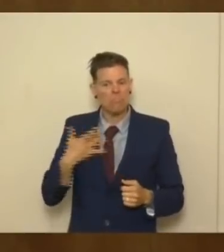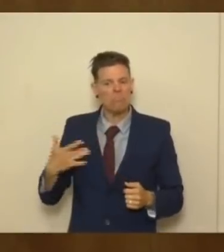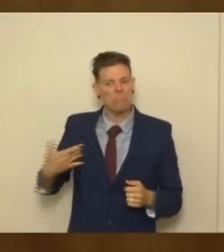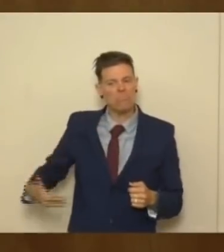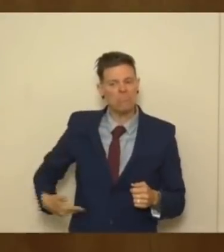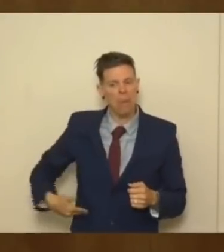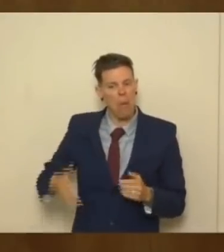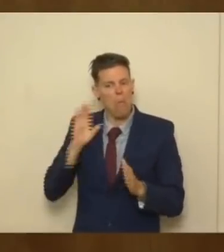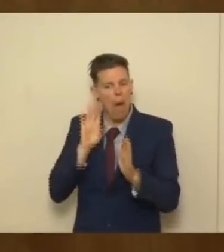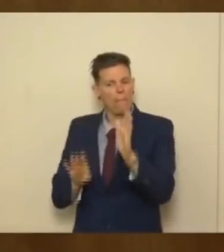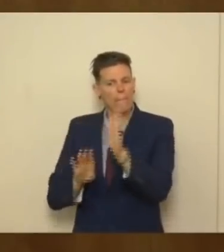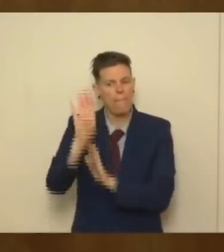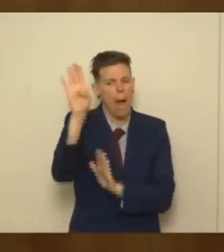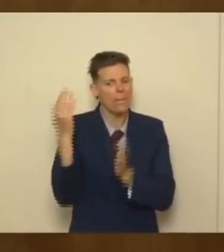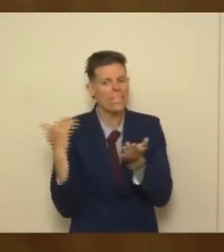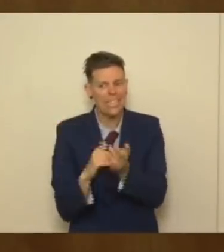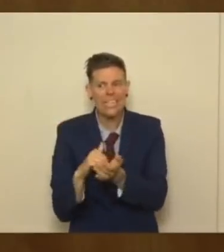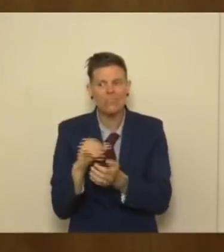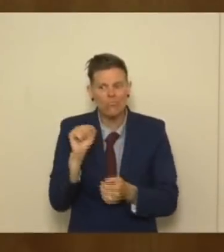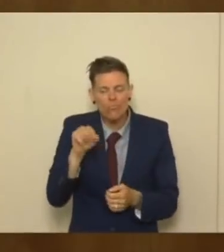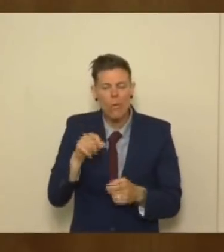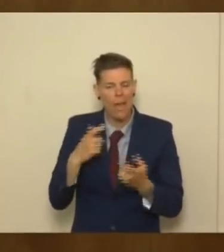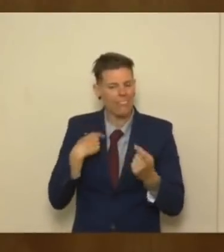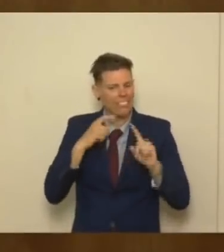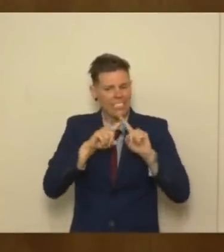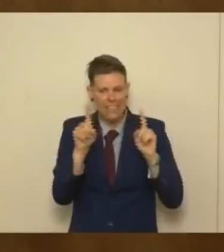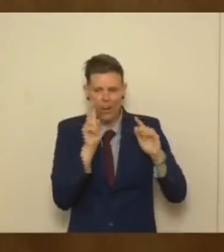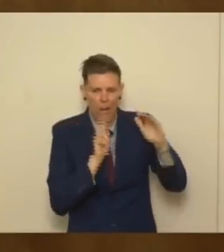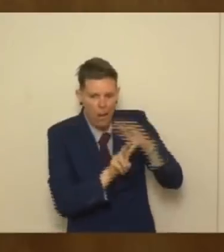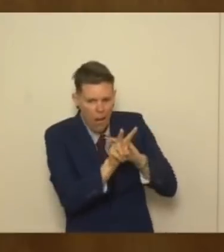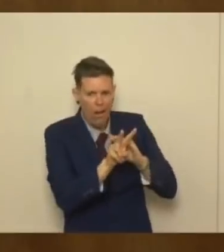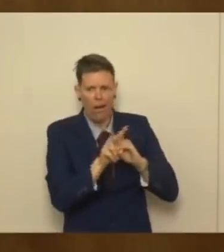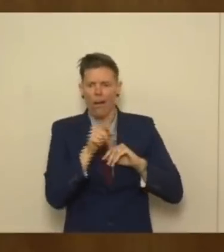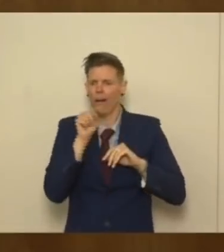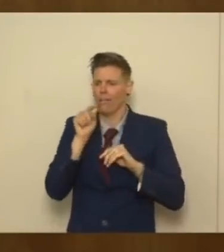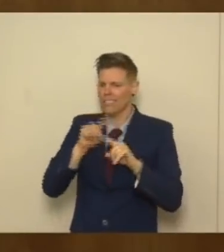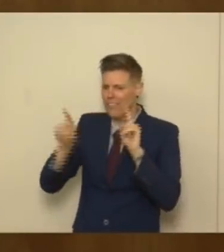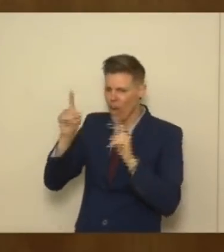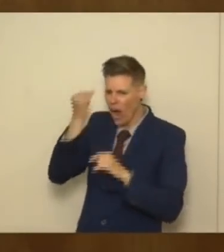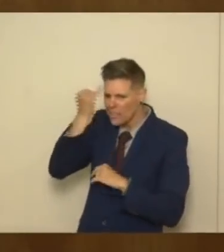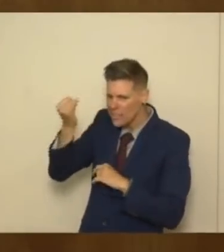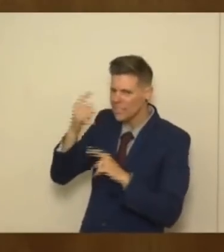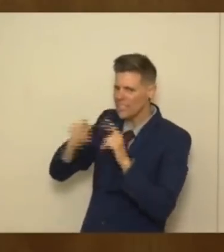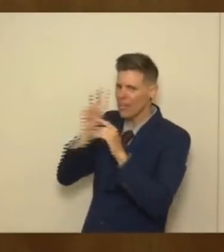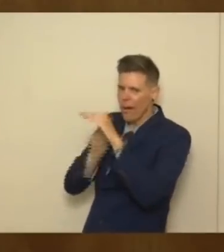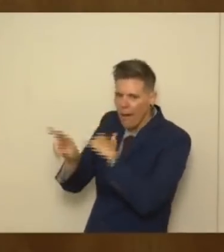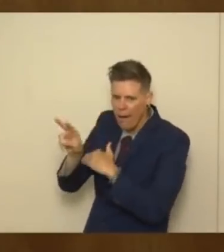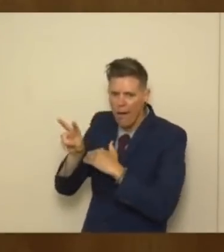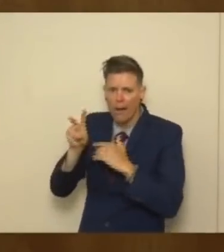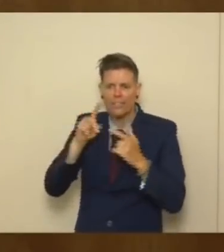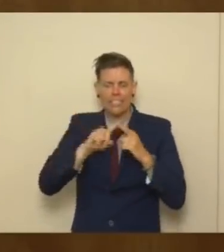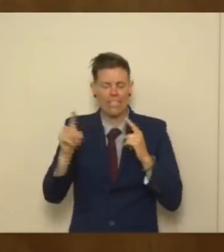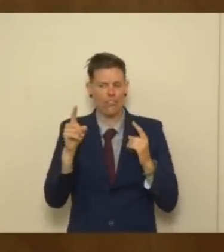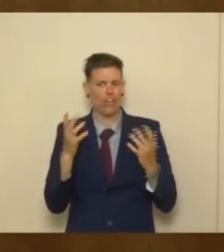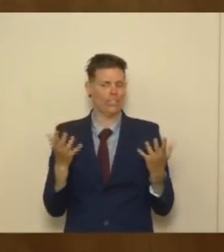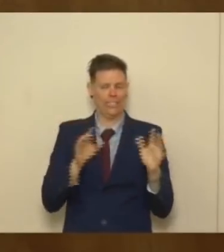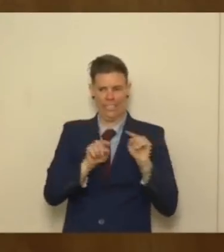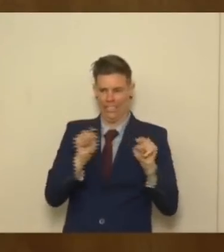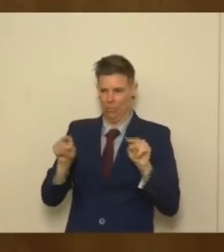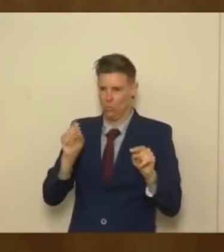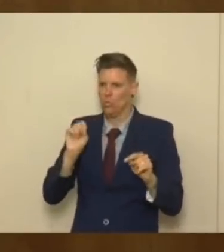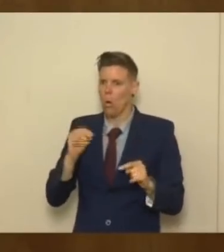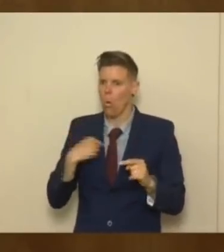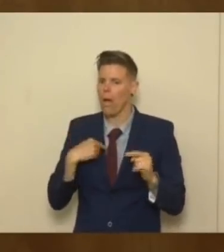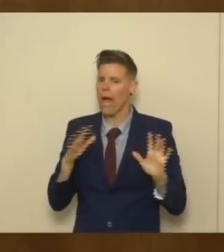having experience with them allows us to be more nimble and move from one stage or one type of education to another, or